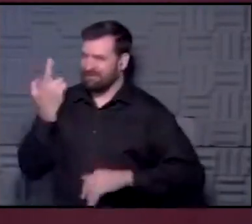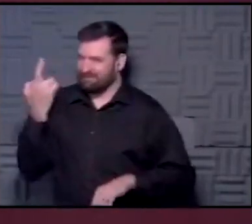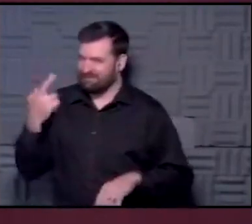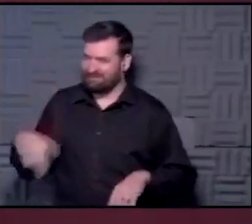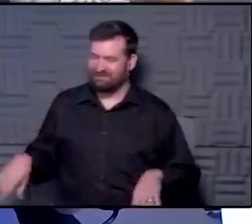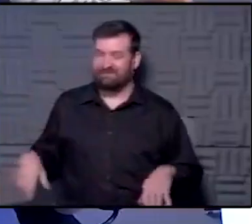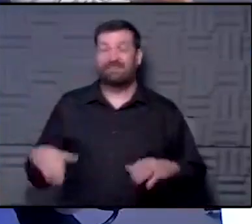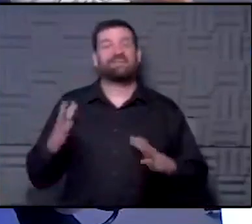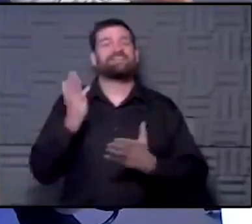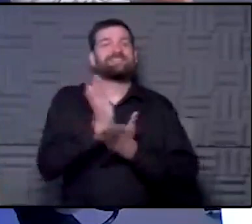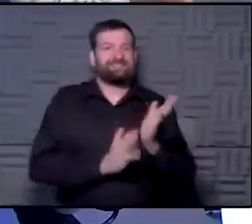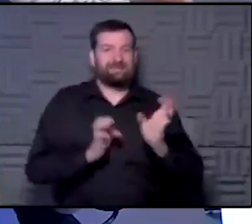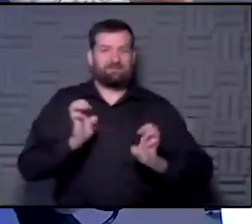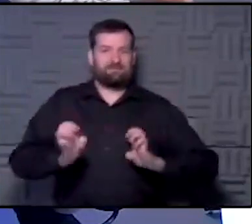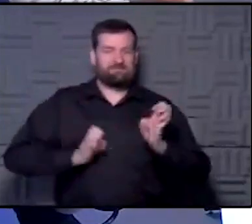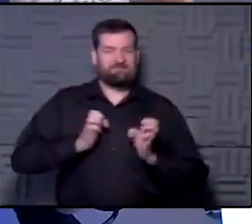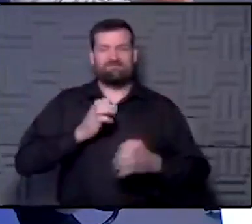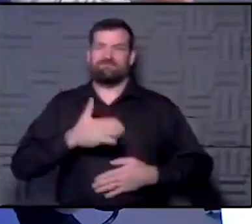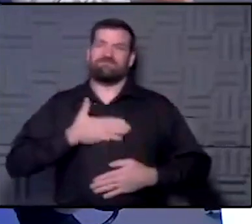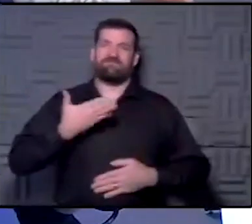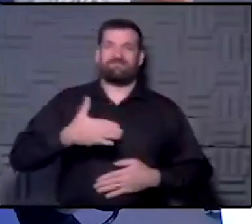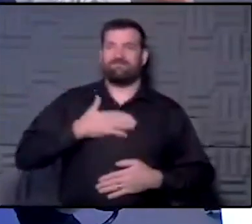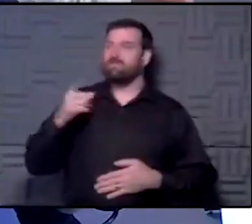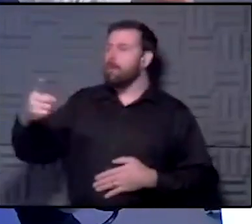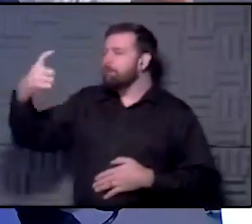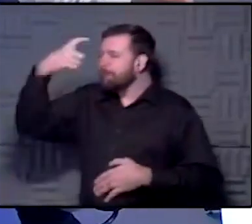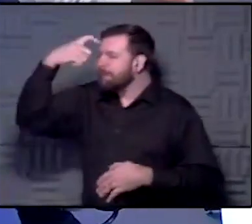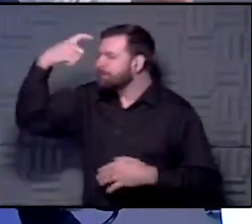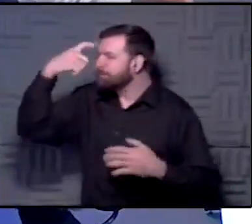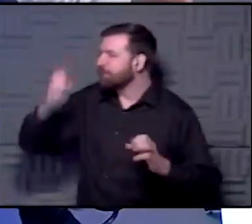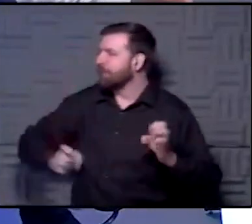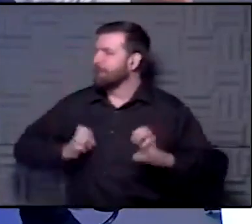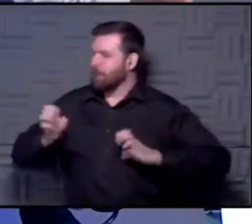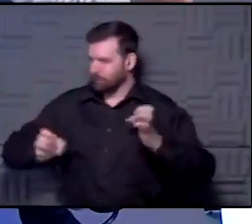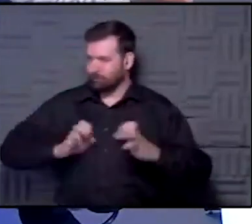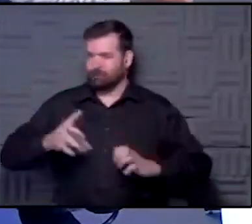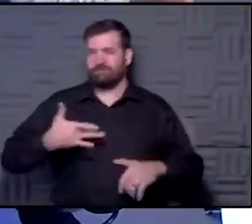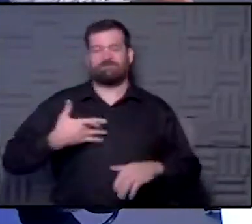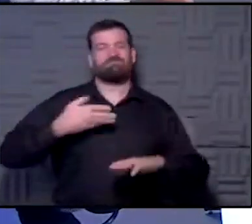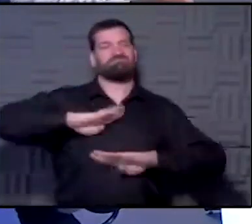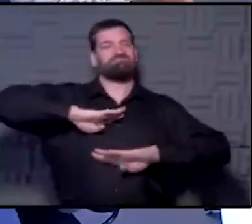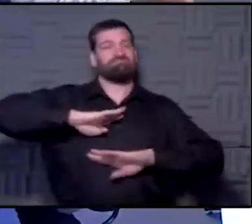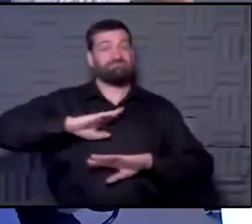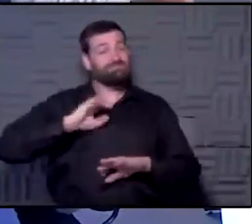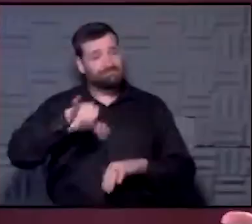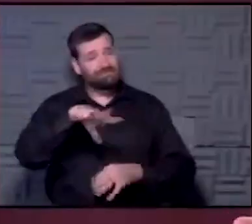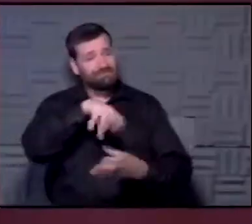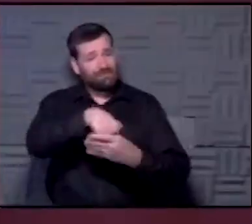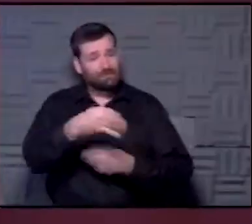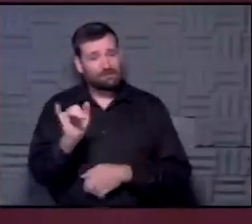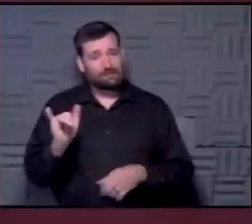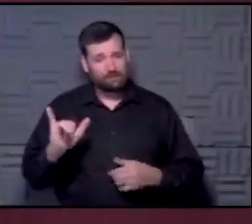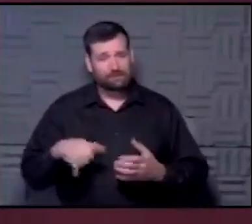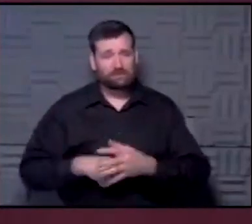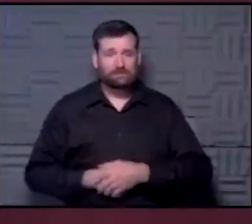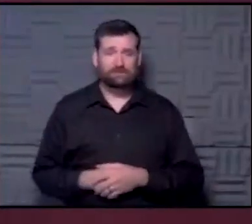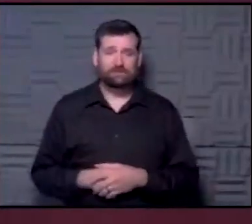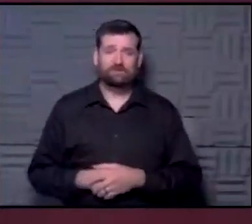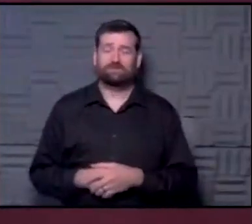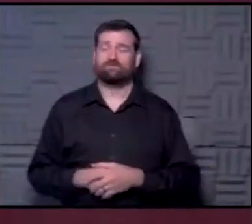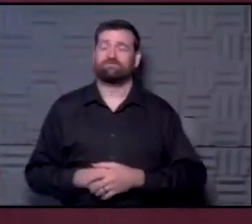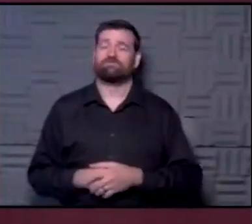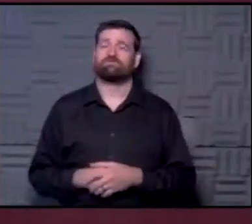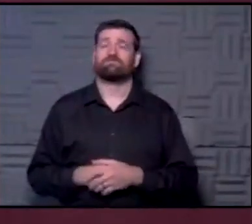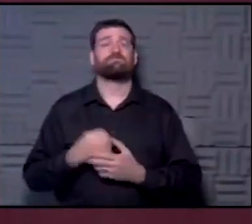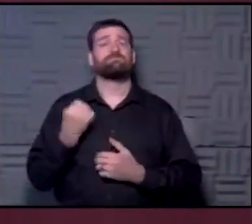have some emotional happiness benefits. Mental and emotional. Mental and emotional, exactly. That's right. Hey, which all that ties in, right, to overall health.